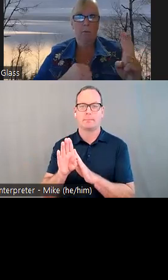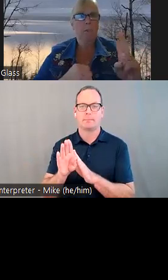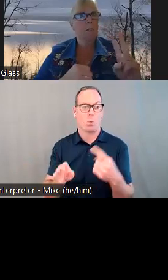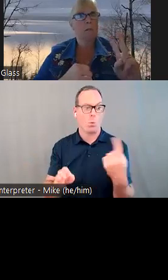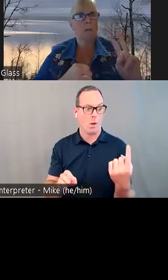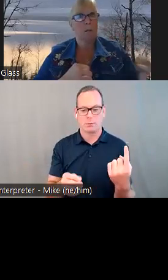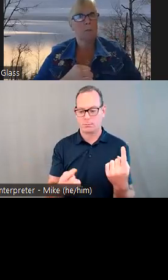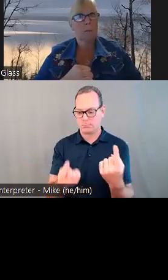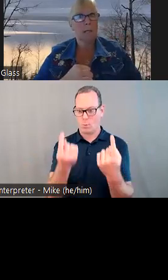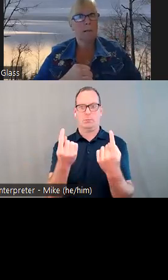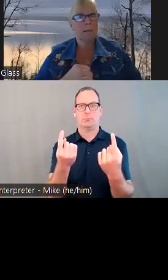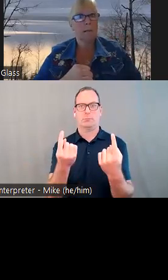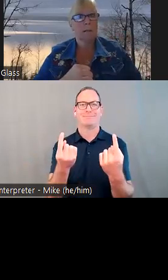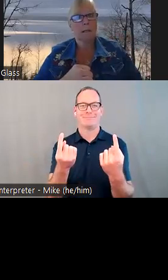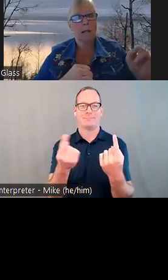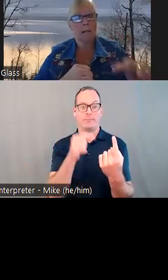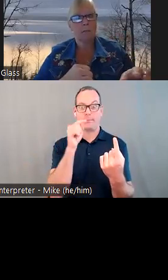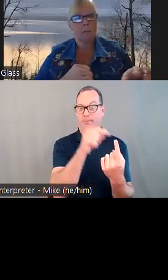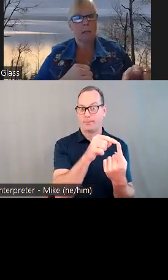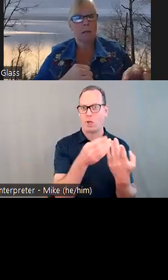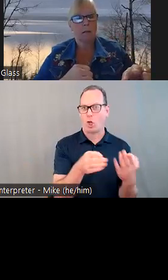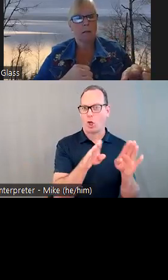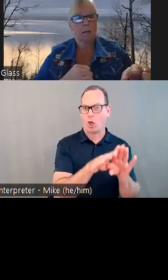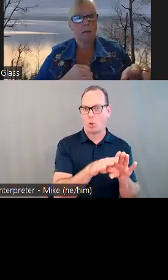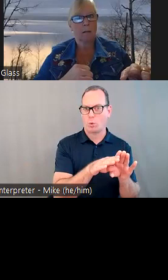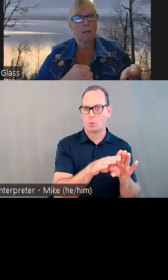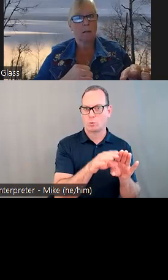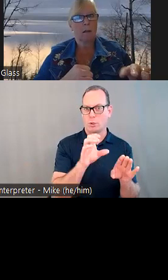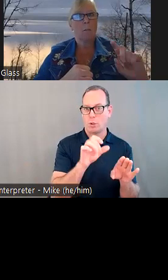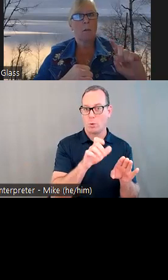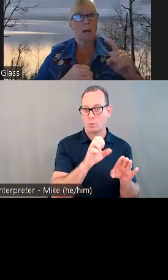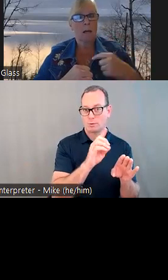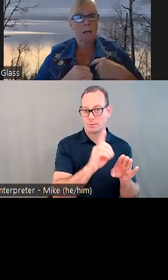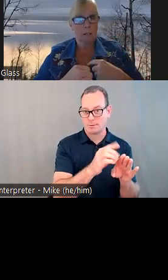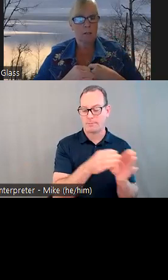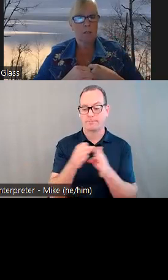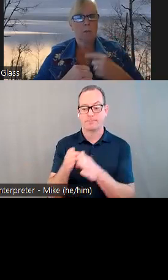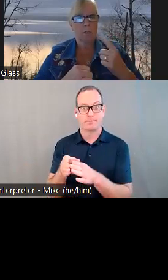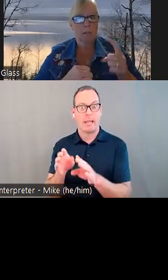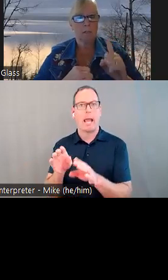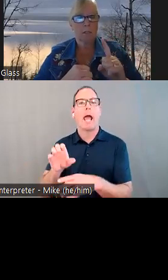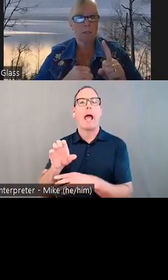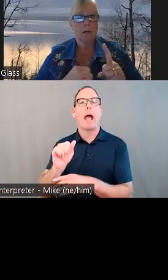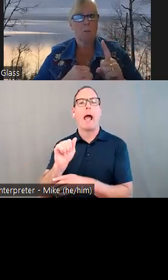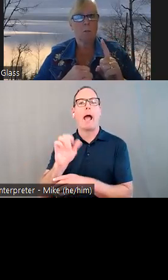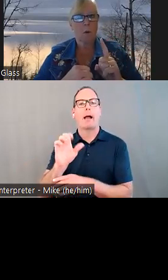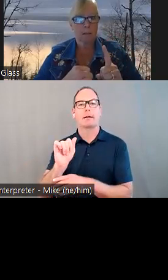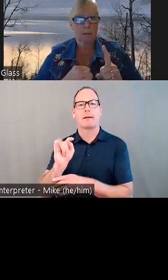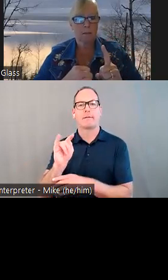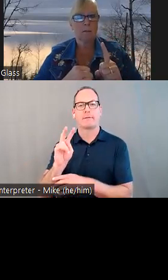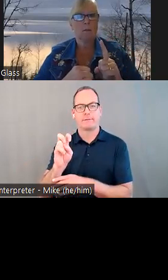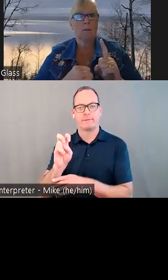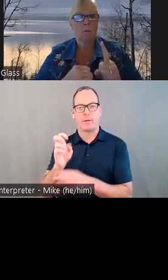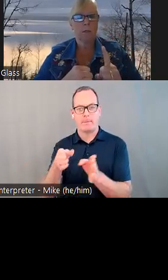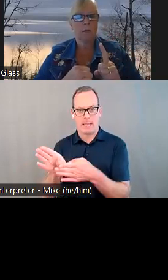Therefore, there'll be a closed plan and an active plan. But I, as a learner, will still just count